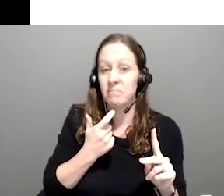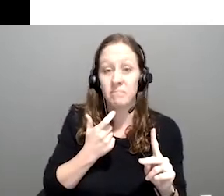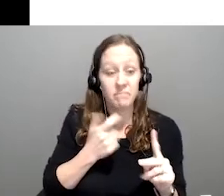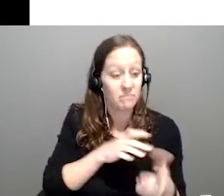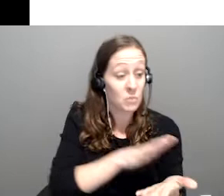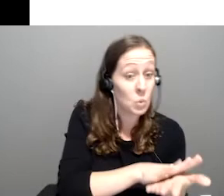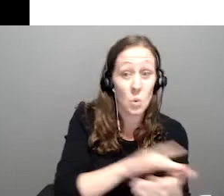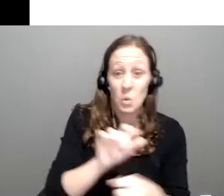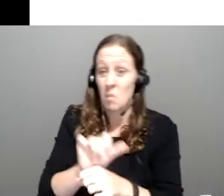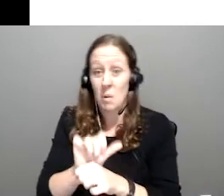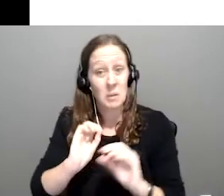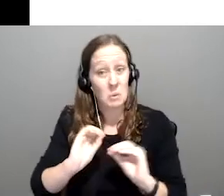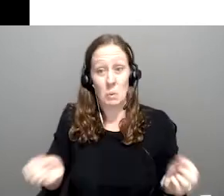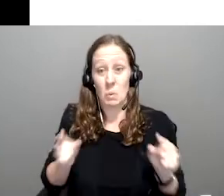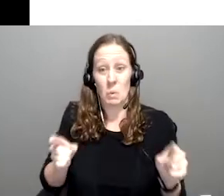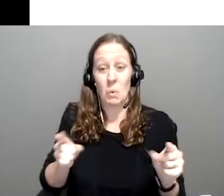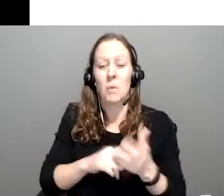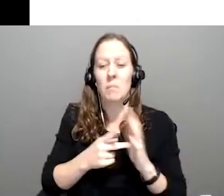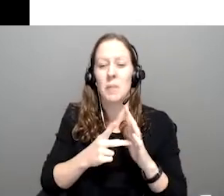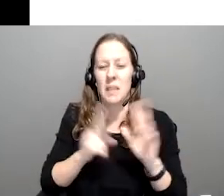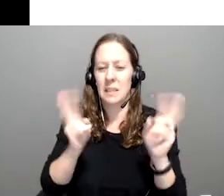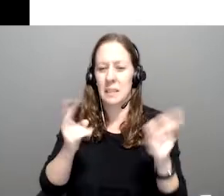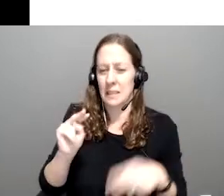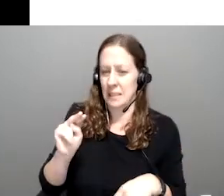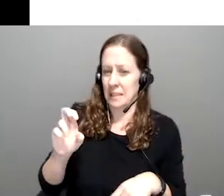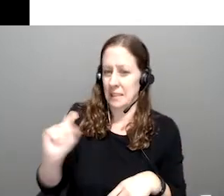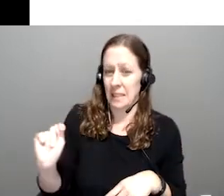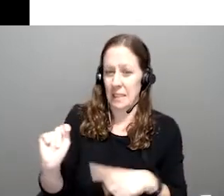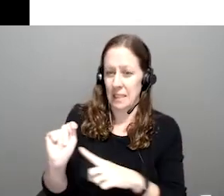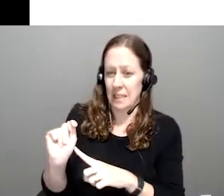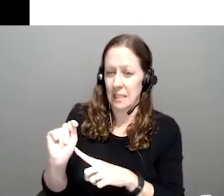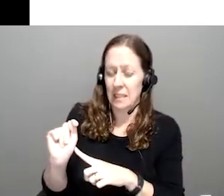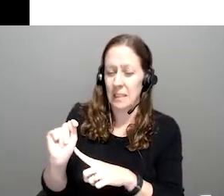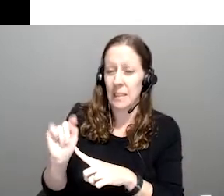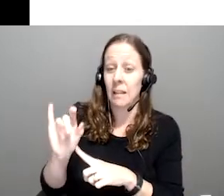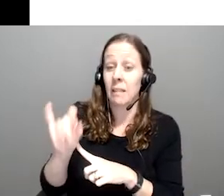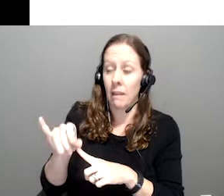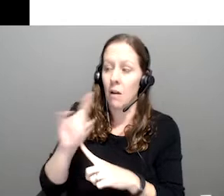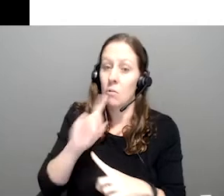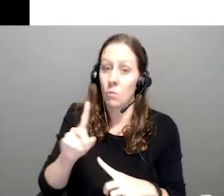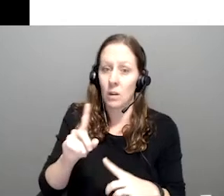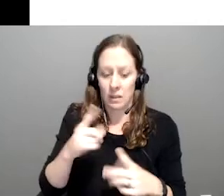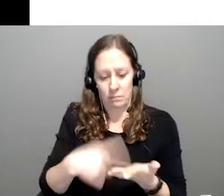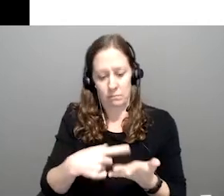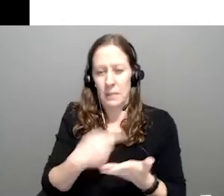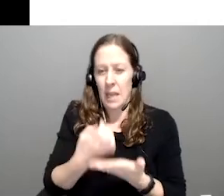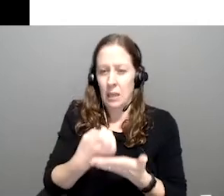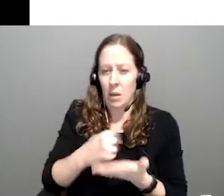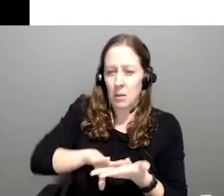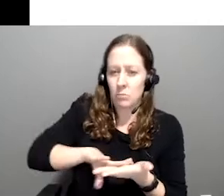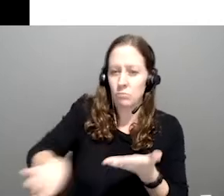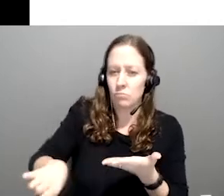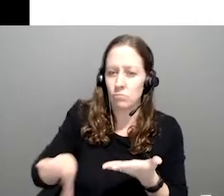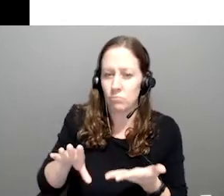or employment, or what others refer to as NEET. And NEET is a marker for economic exclusion. And I think